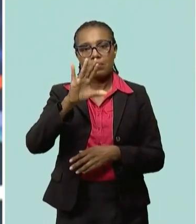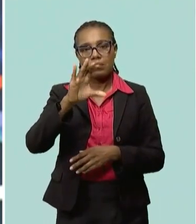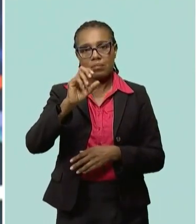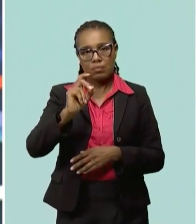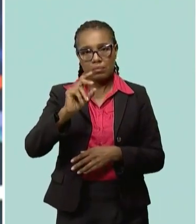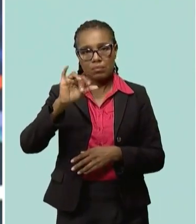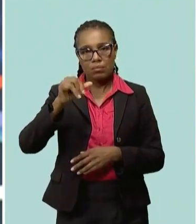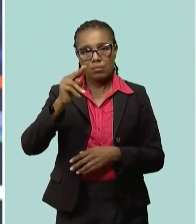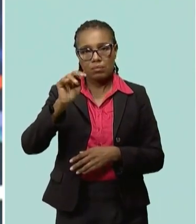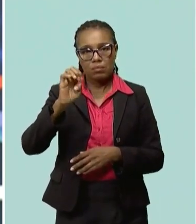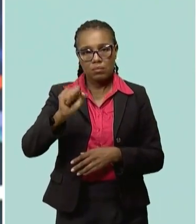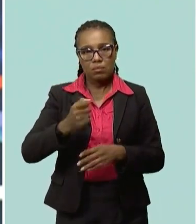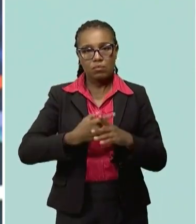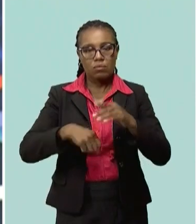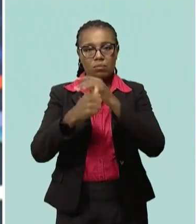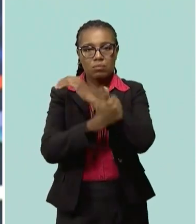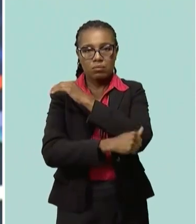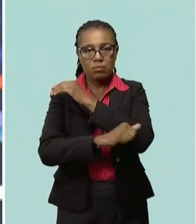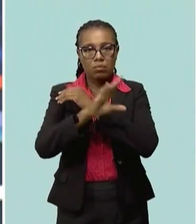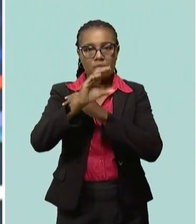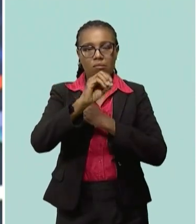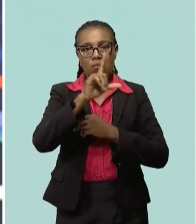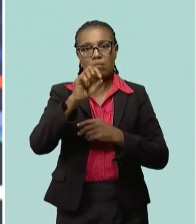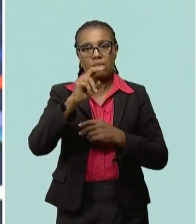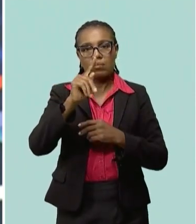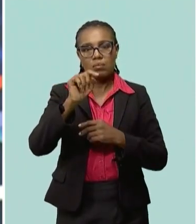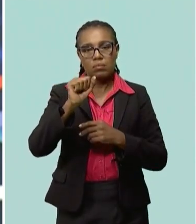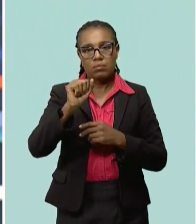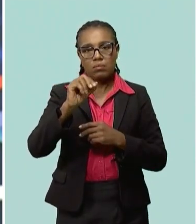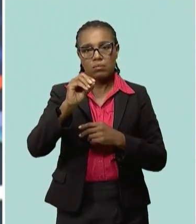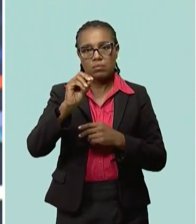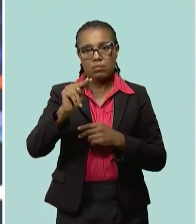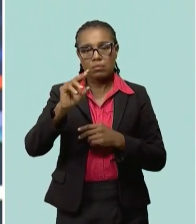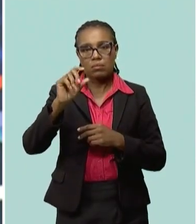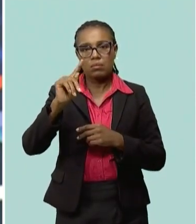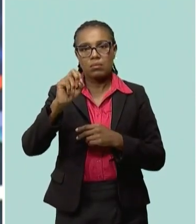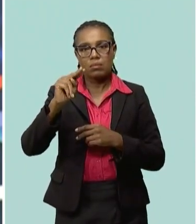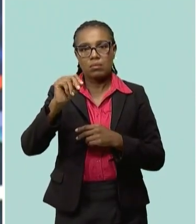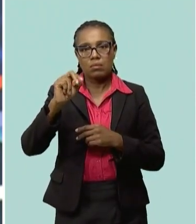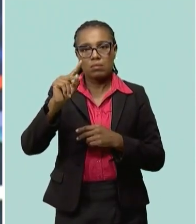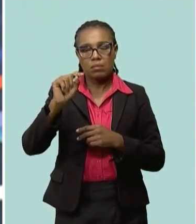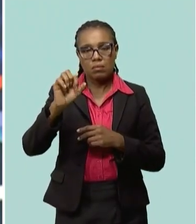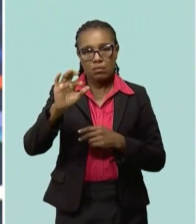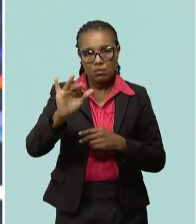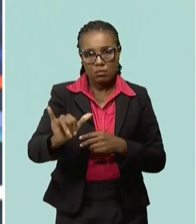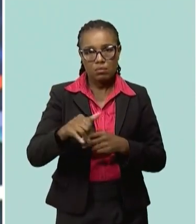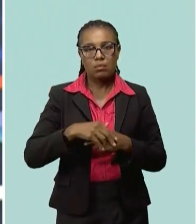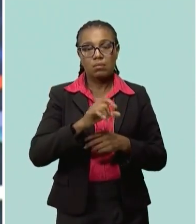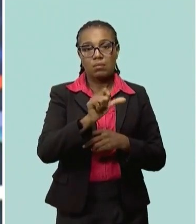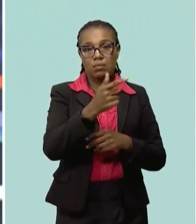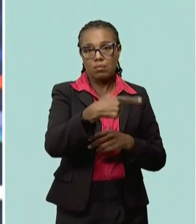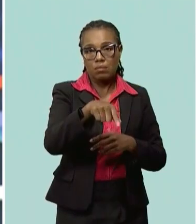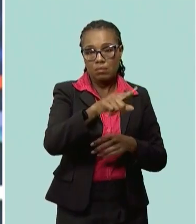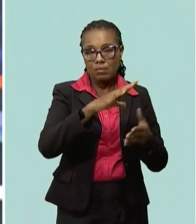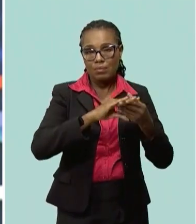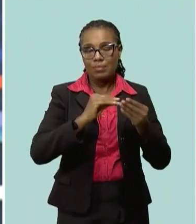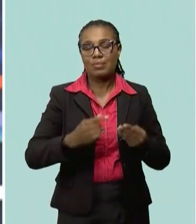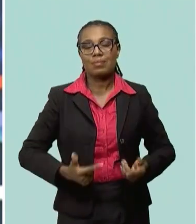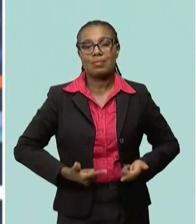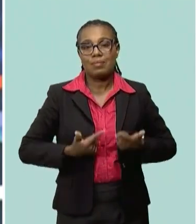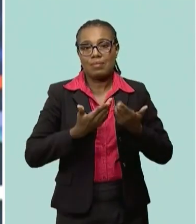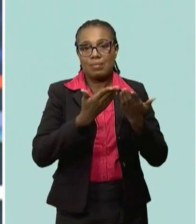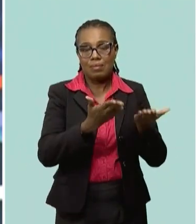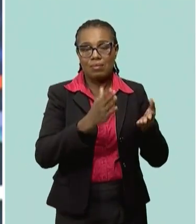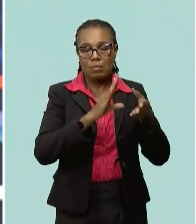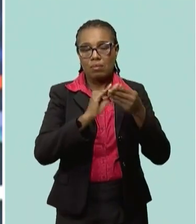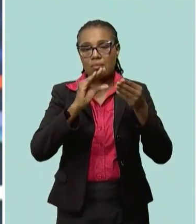of Colleton Tenantry, St. John. His father, Cleveland Richards, along with other residents of the community where Jones lived,